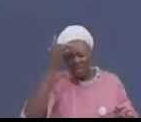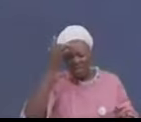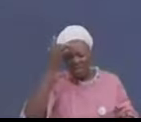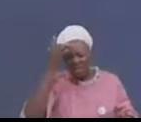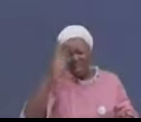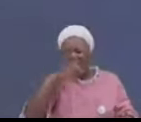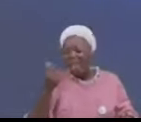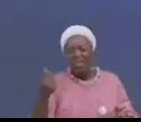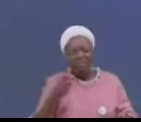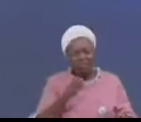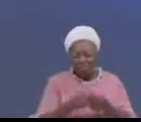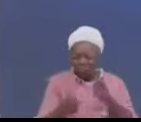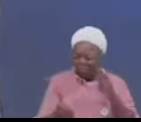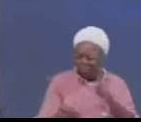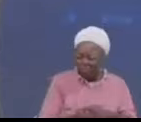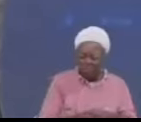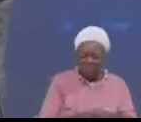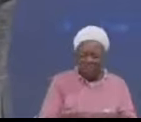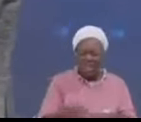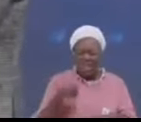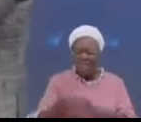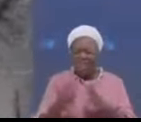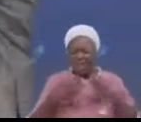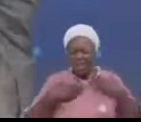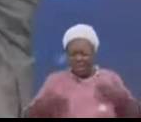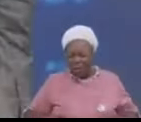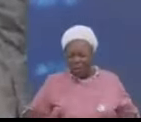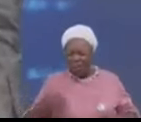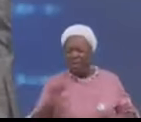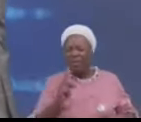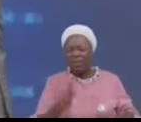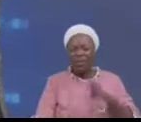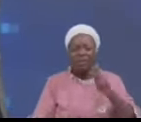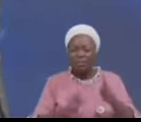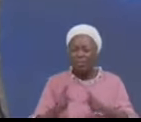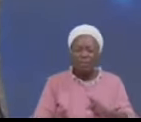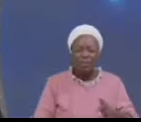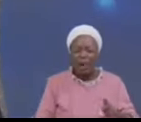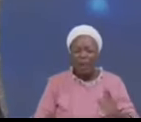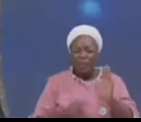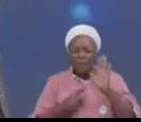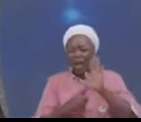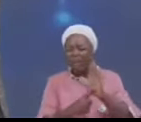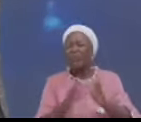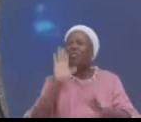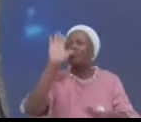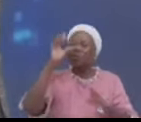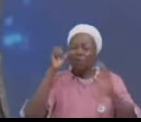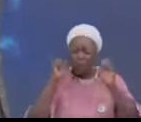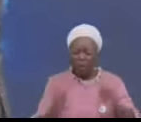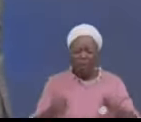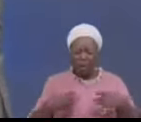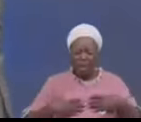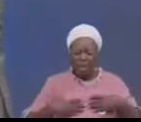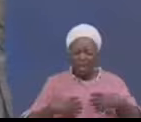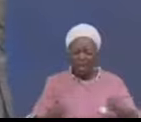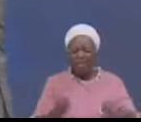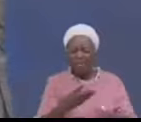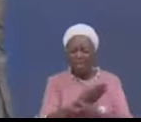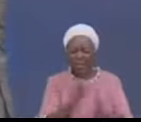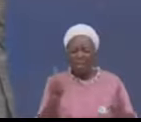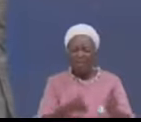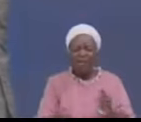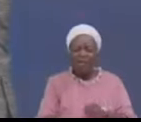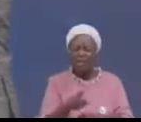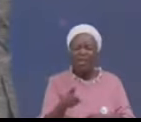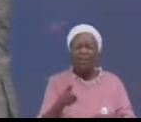infirmity in the bodies of the people, manifest your power, heal, deliver them,